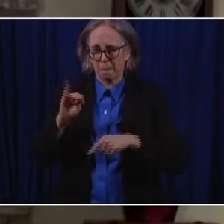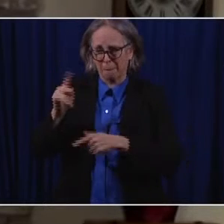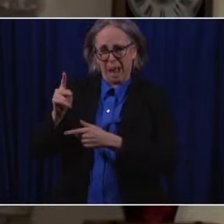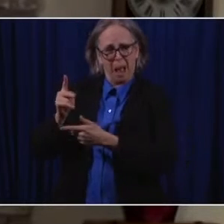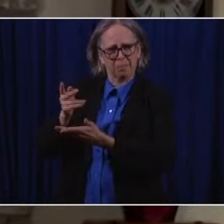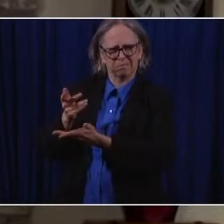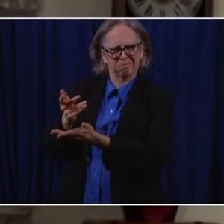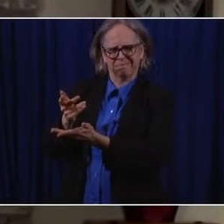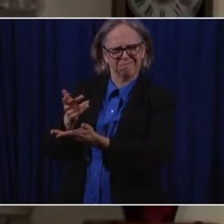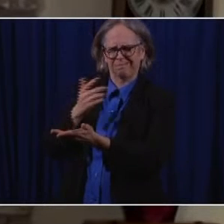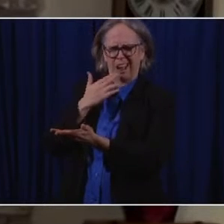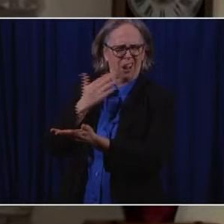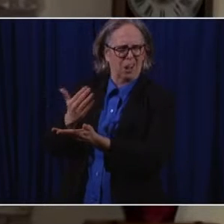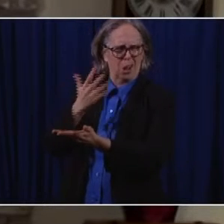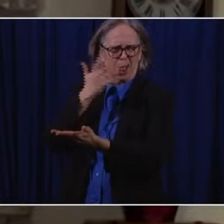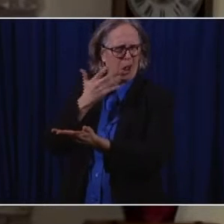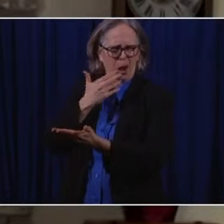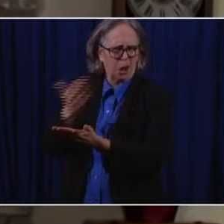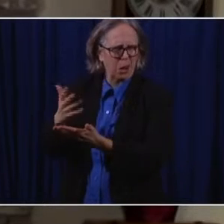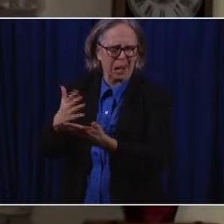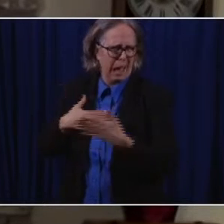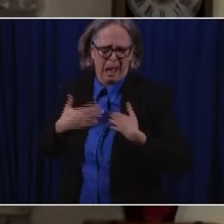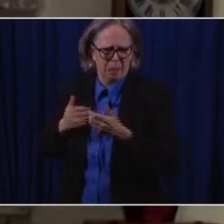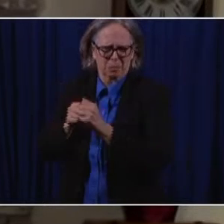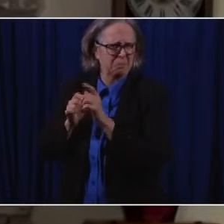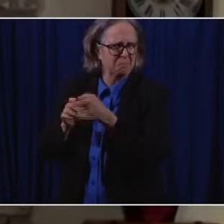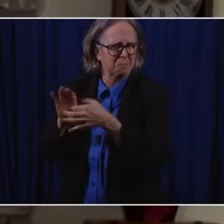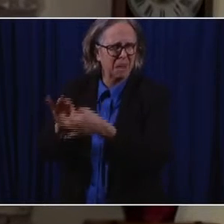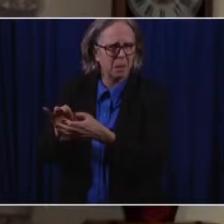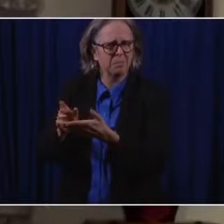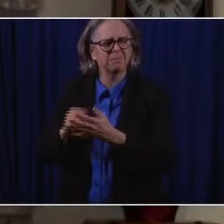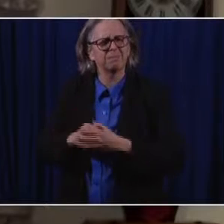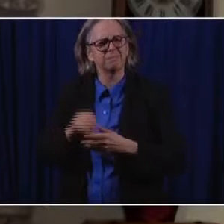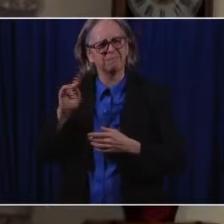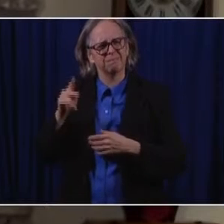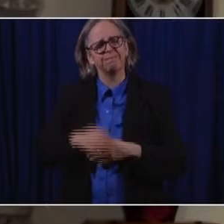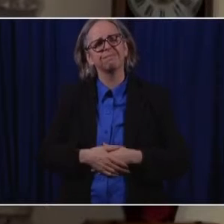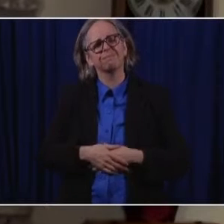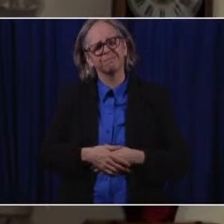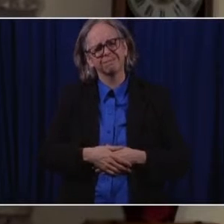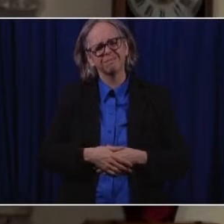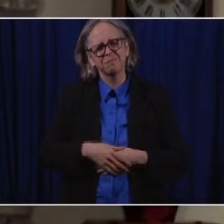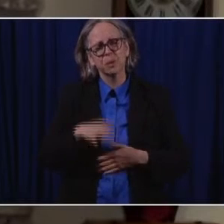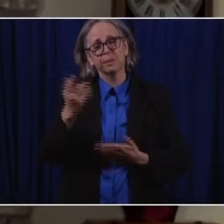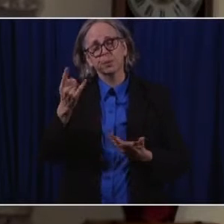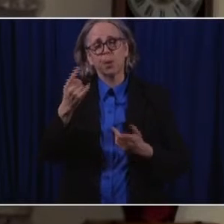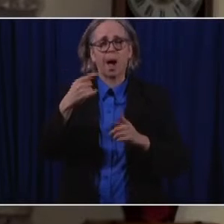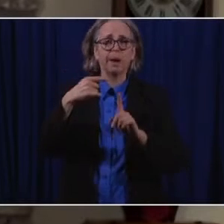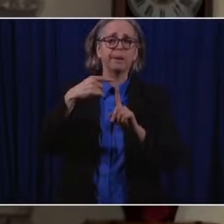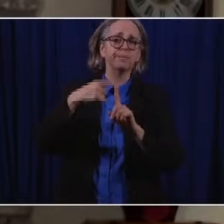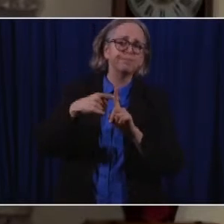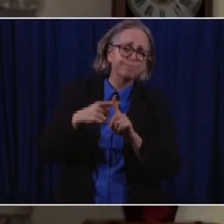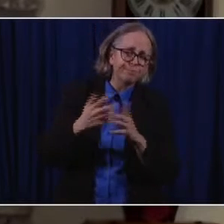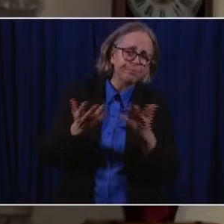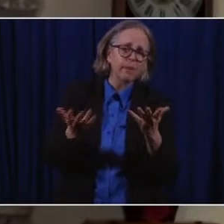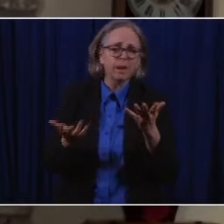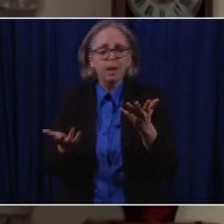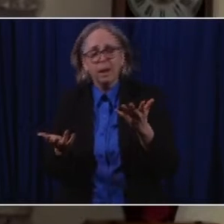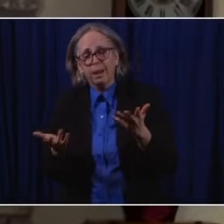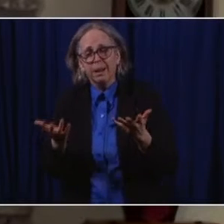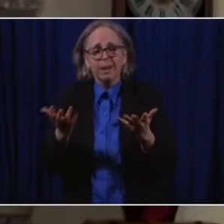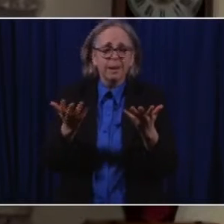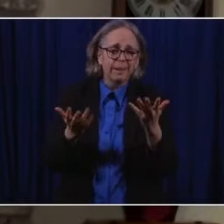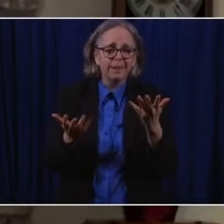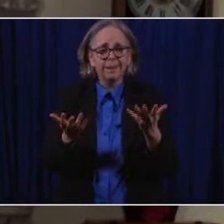only good thing we can say, I think, is that the Thanksgiving bump that